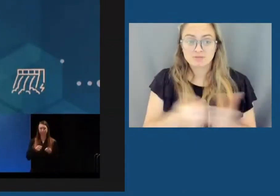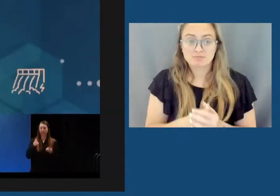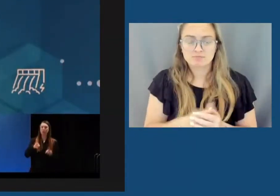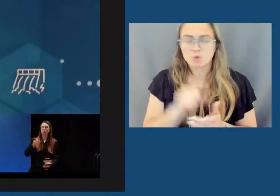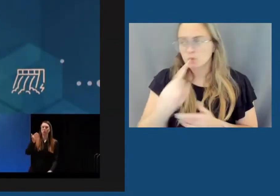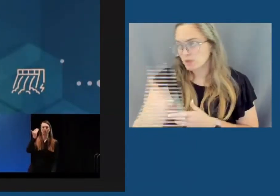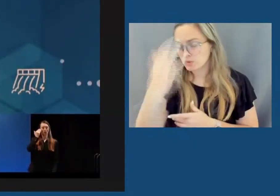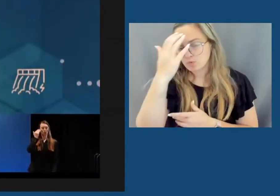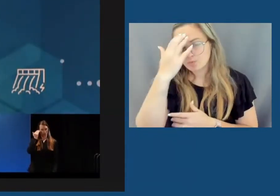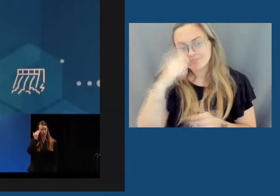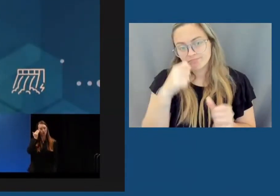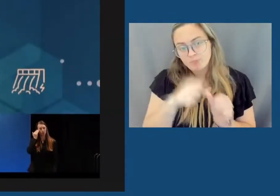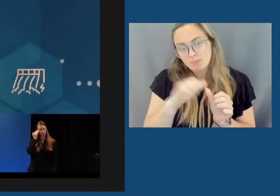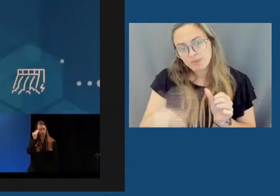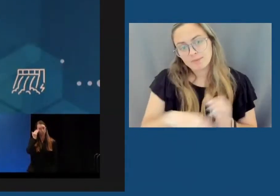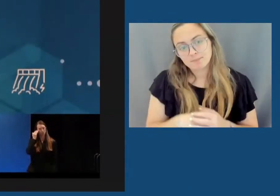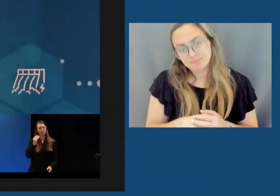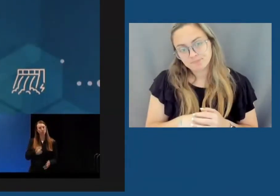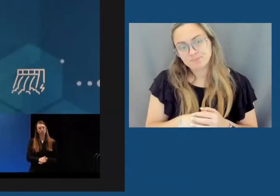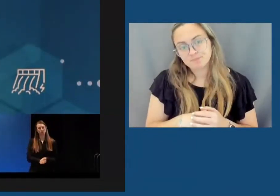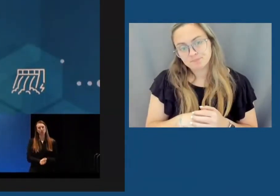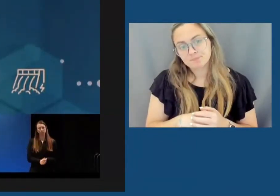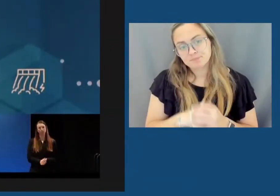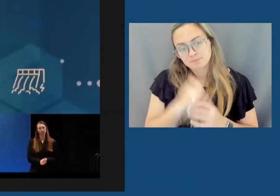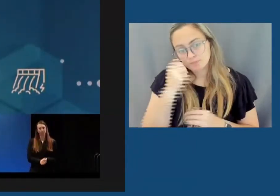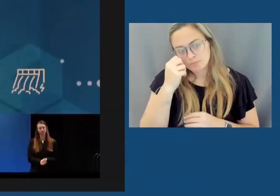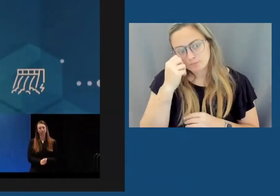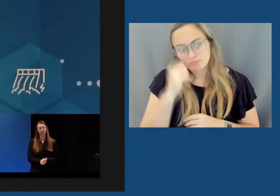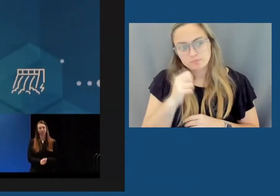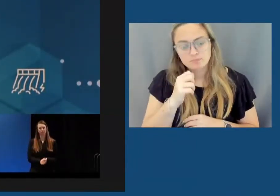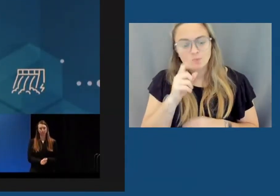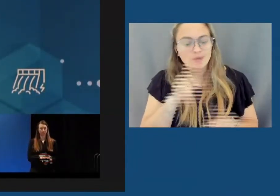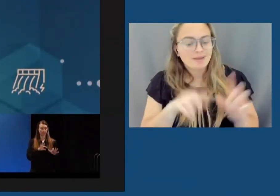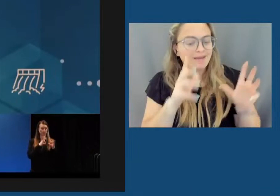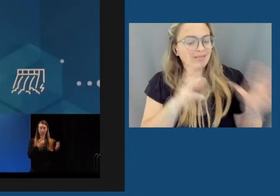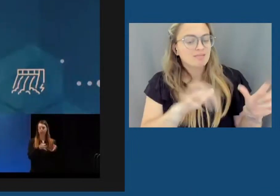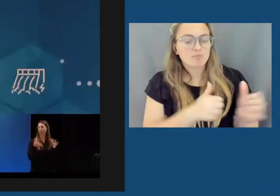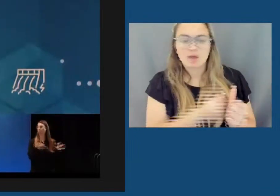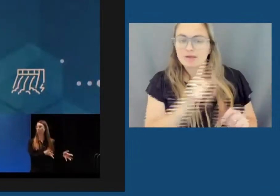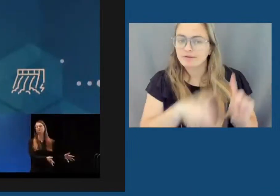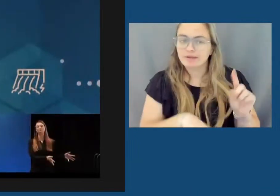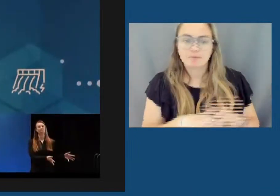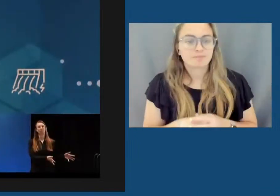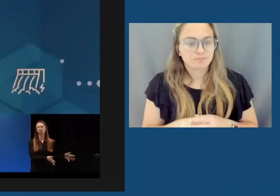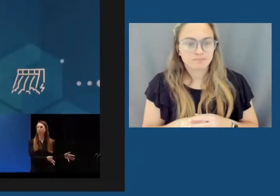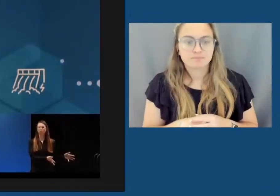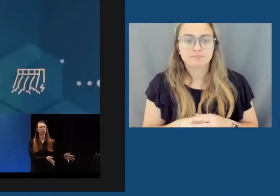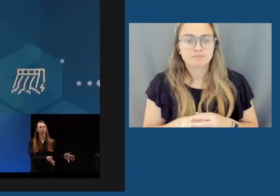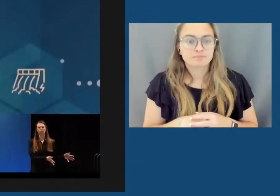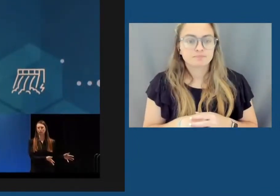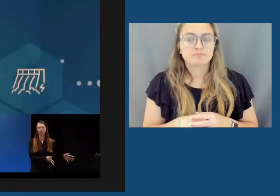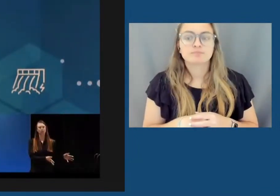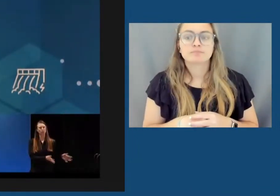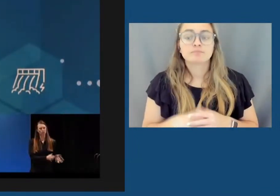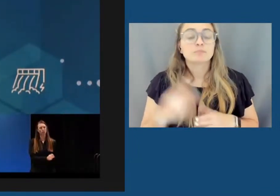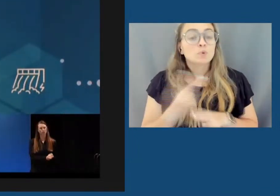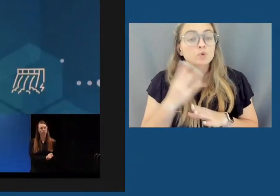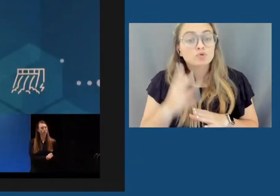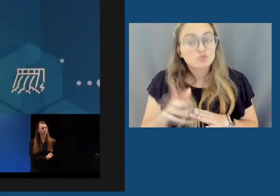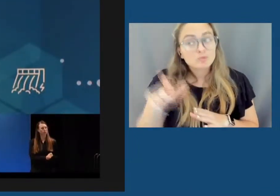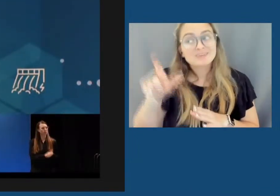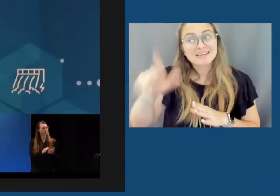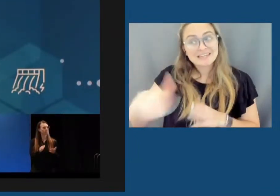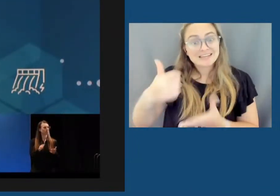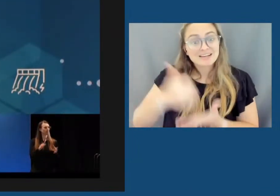fact. We are not going to leave them behind. New York consumers also need help from us